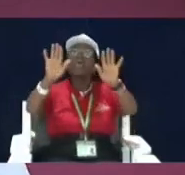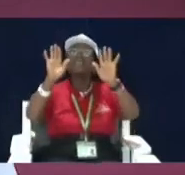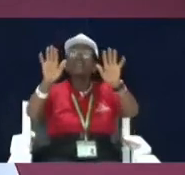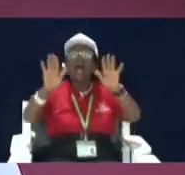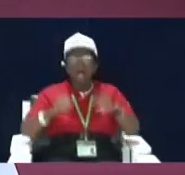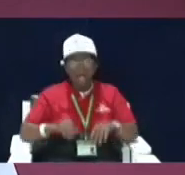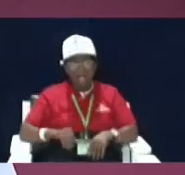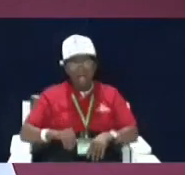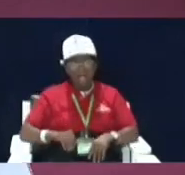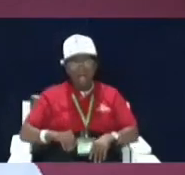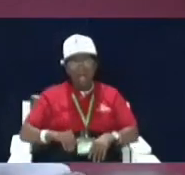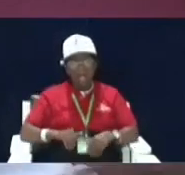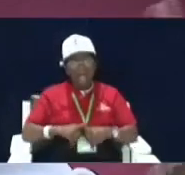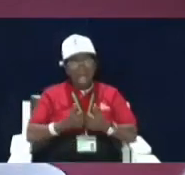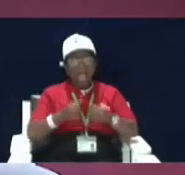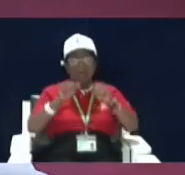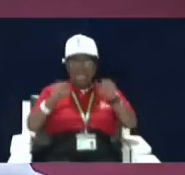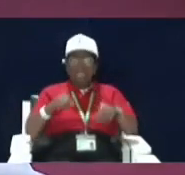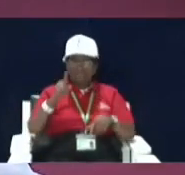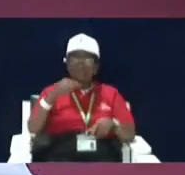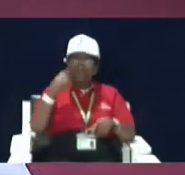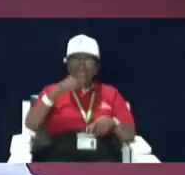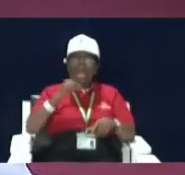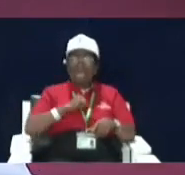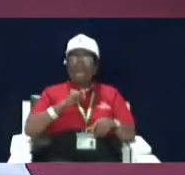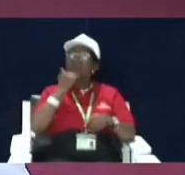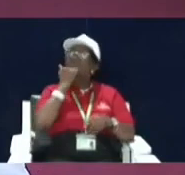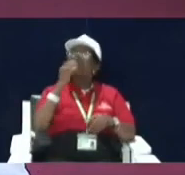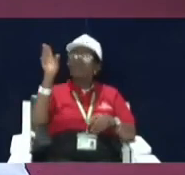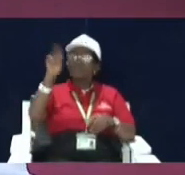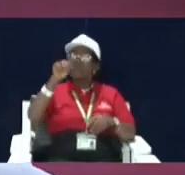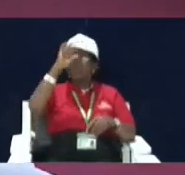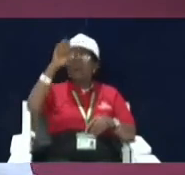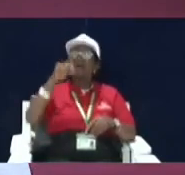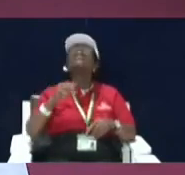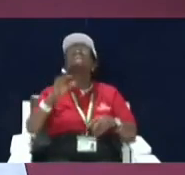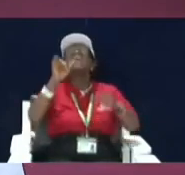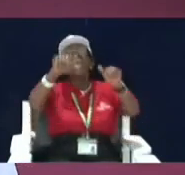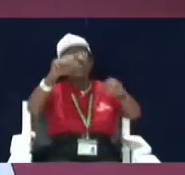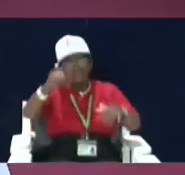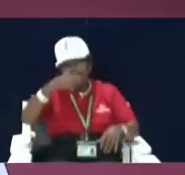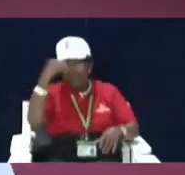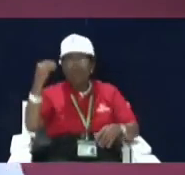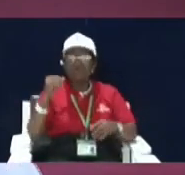How could you say I wronged no man? Oh, because the blood of Jesus Christ has wiped away